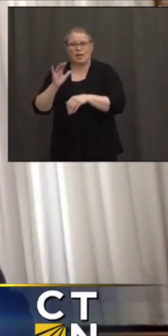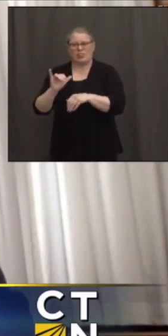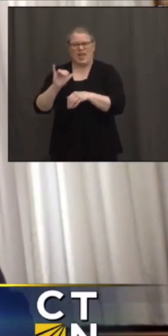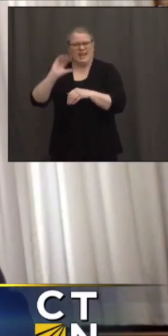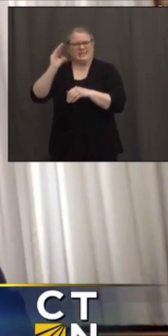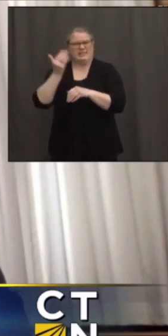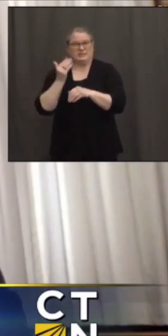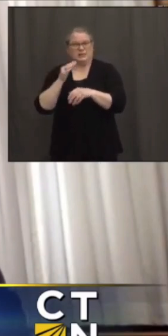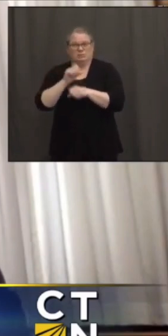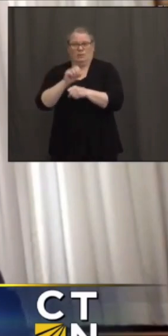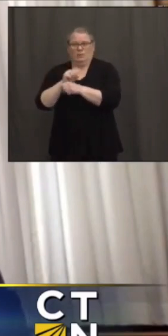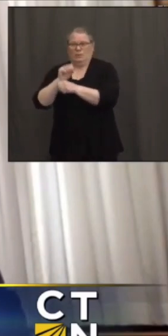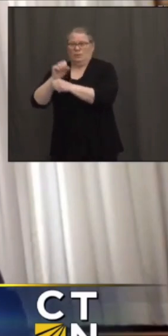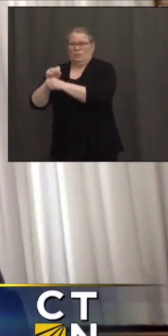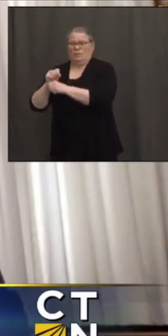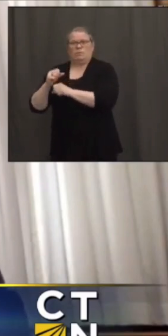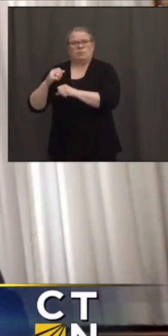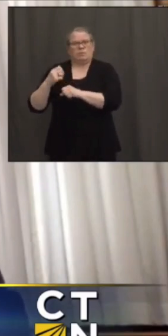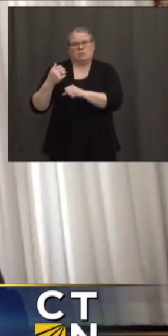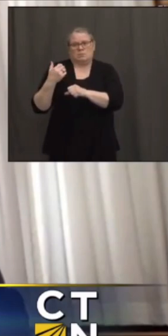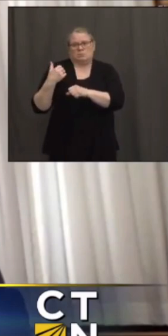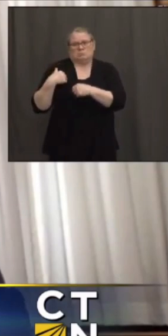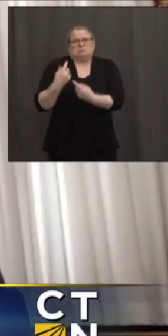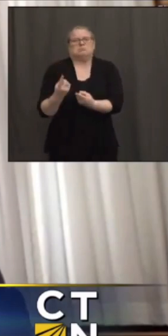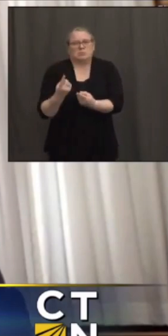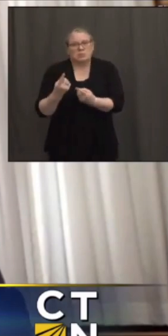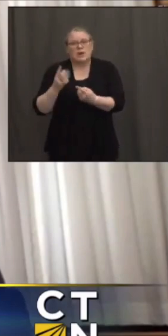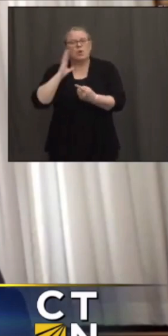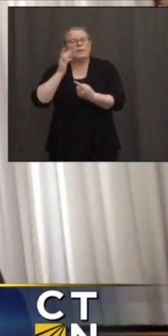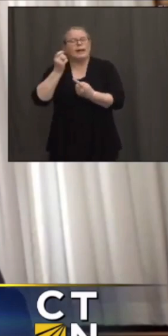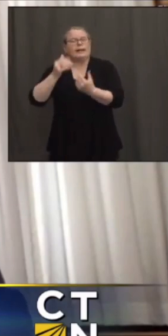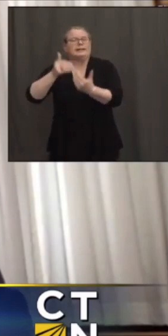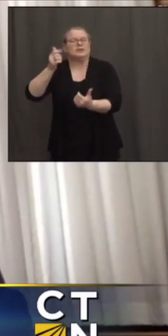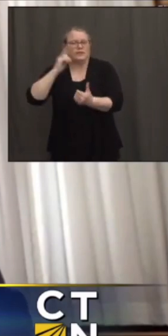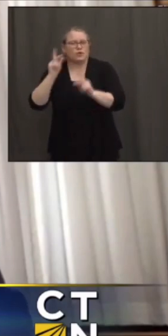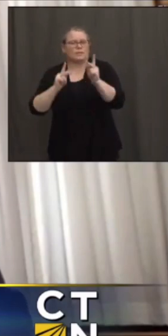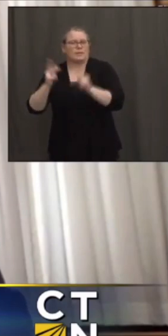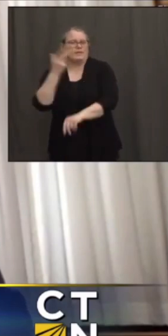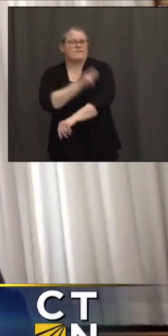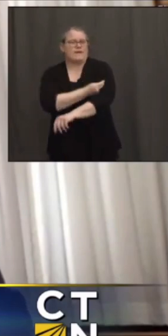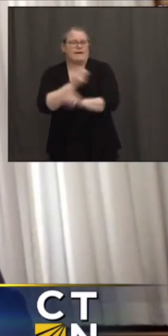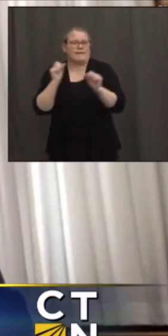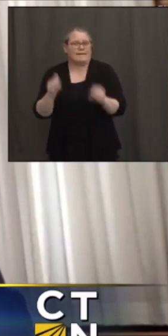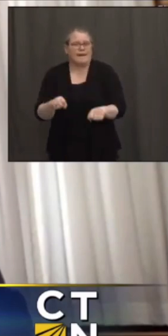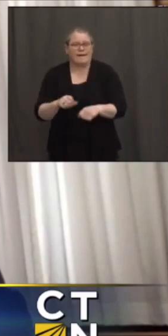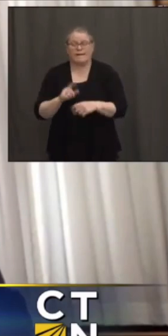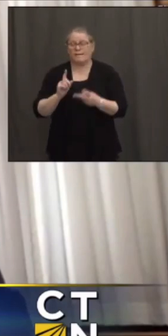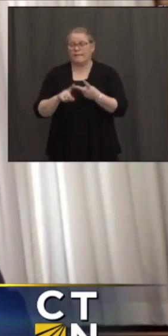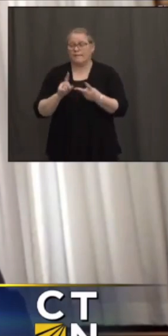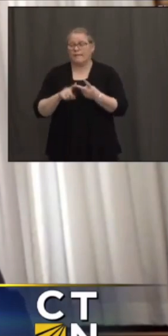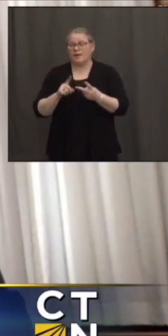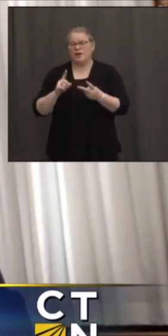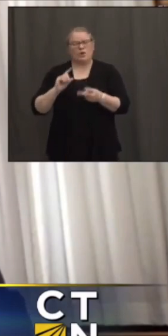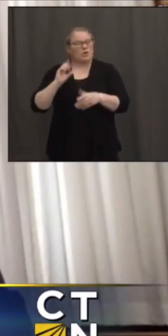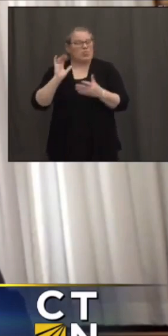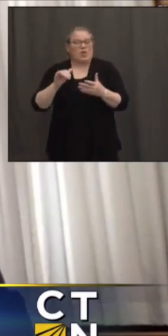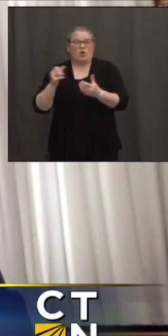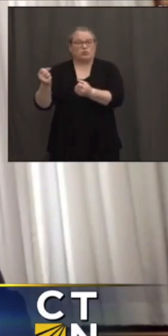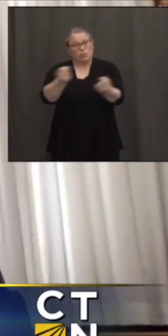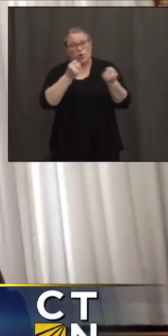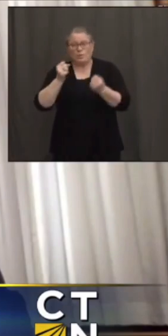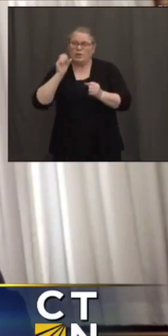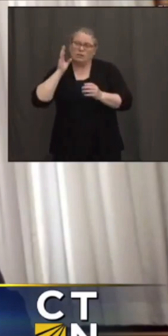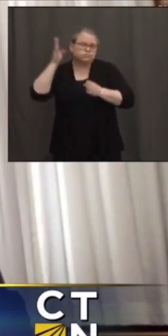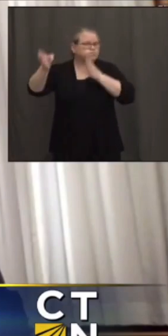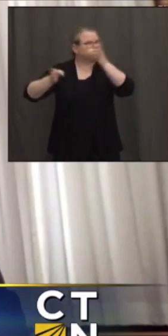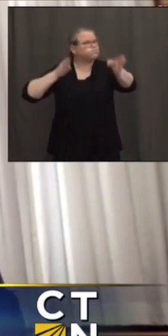just going to get more and more convenient for people to get vaccinated. The mobile units, as the governor described, are all over the place. So,